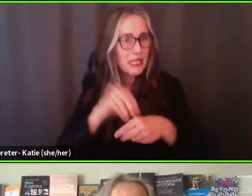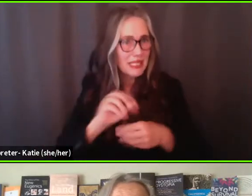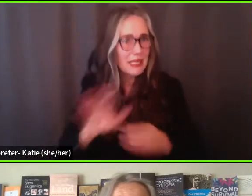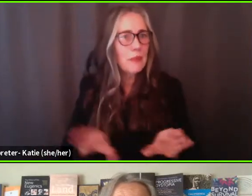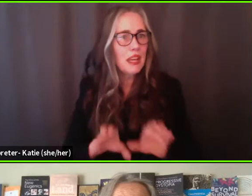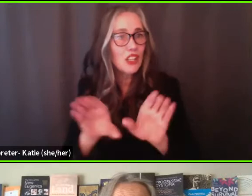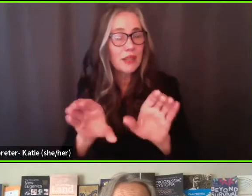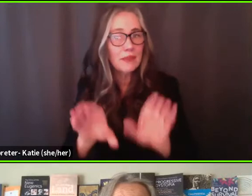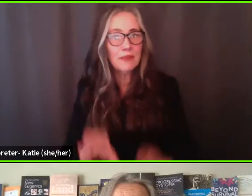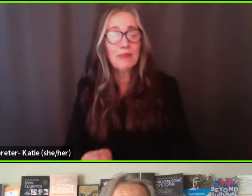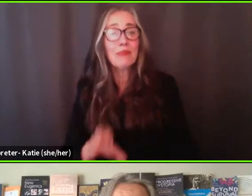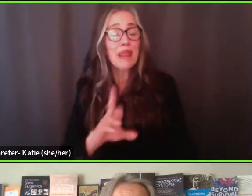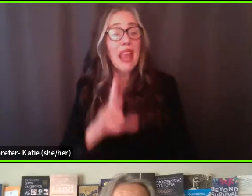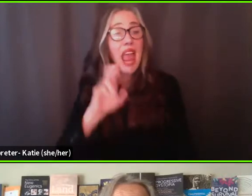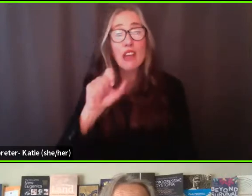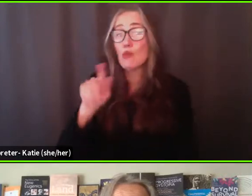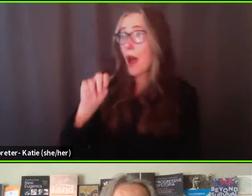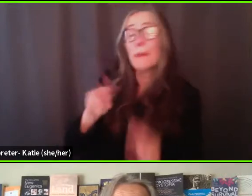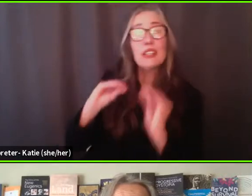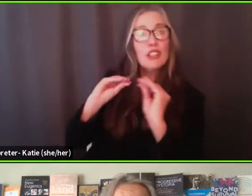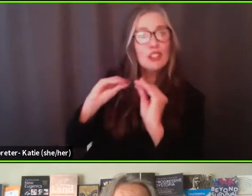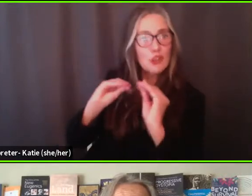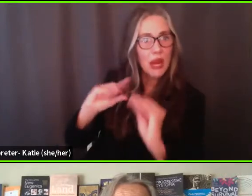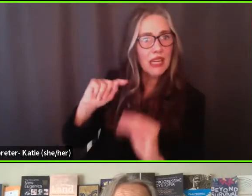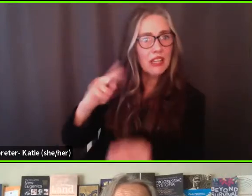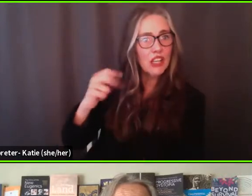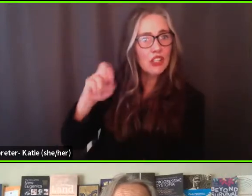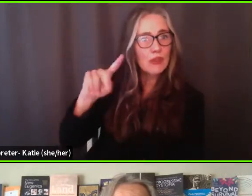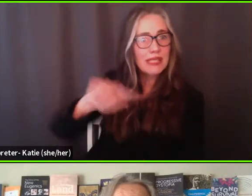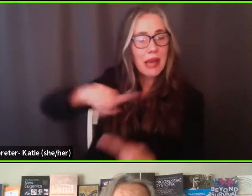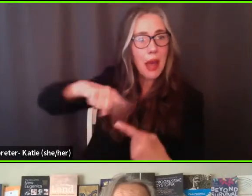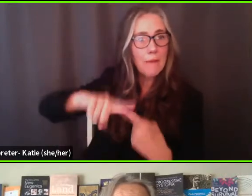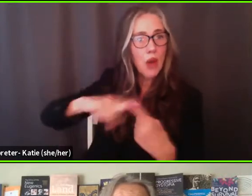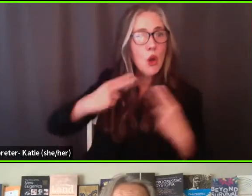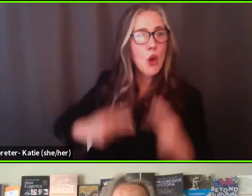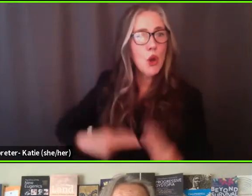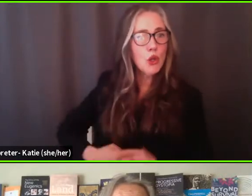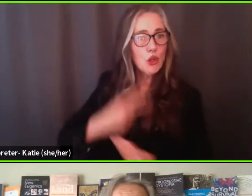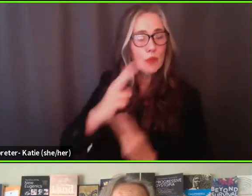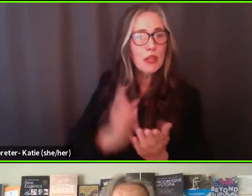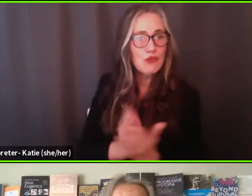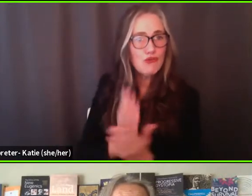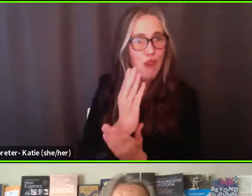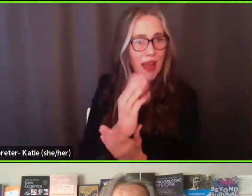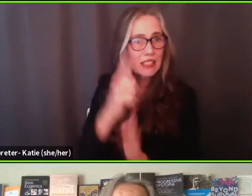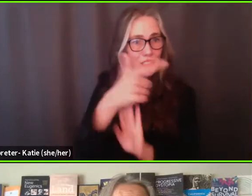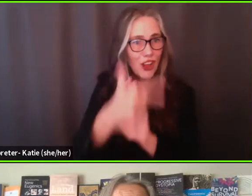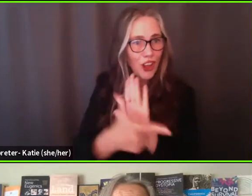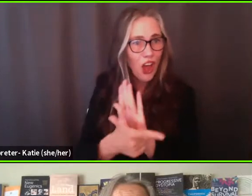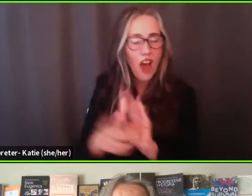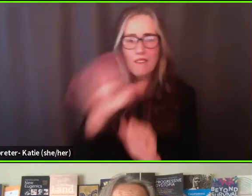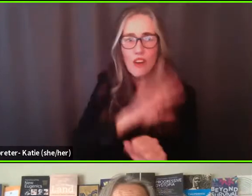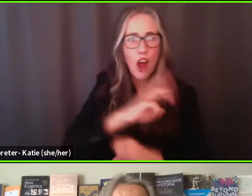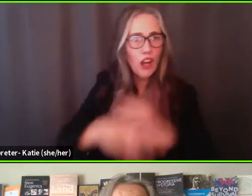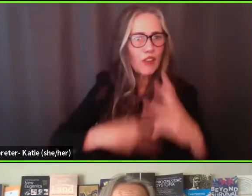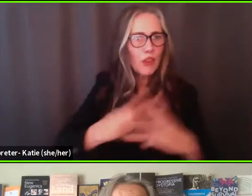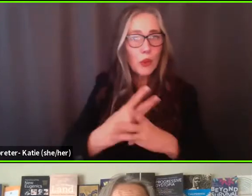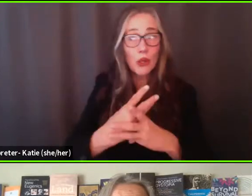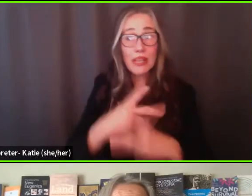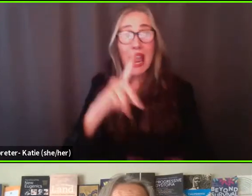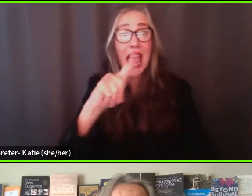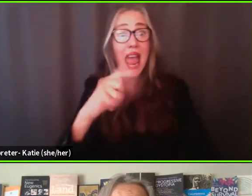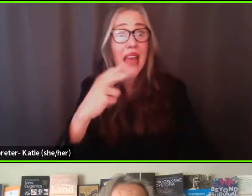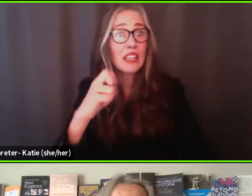rights law and documentation processes and then theresa worked with her to create a curriculum that could train people in prison and together they